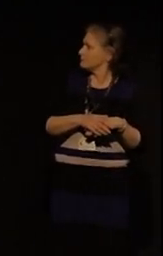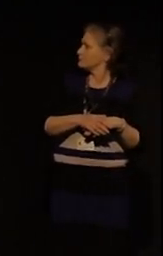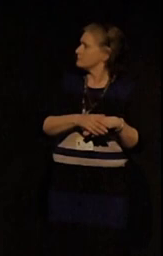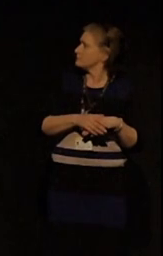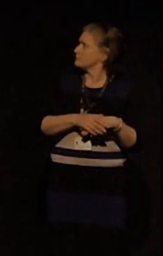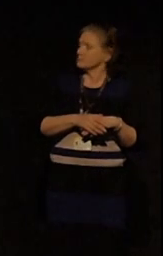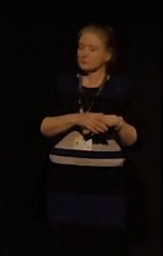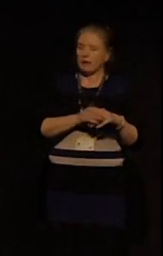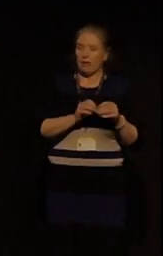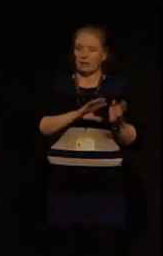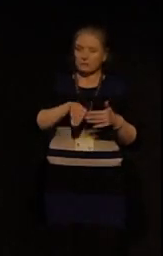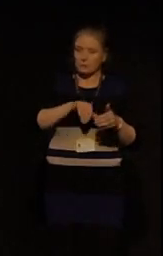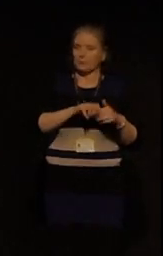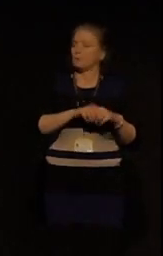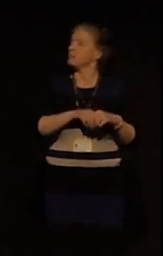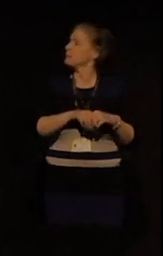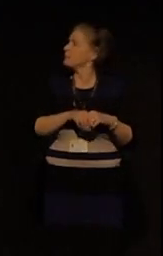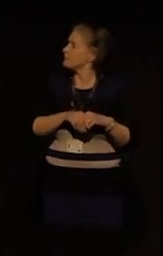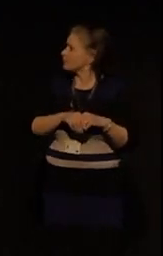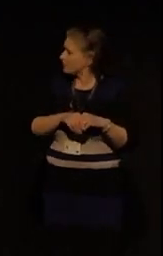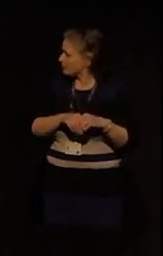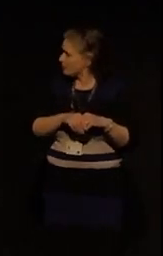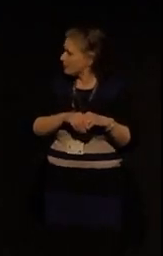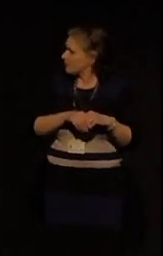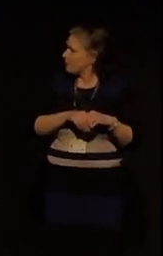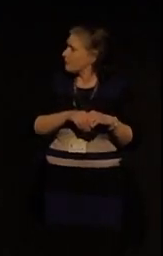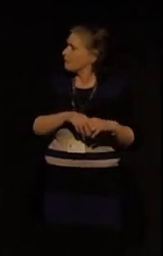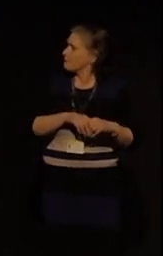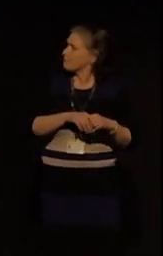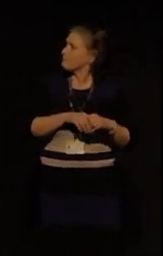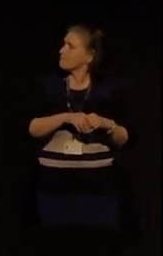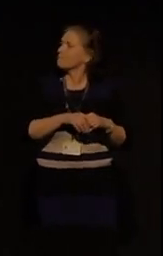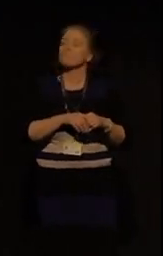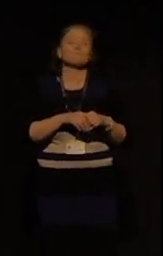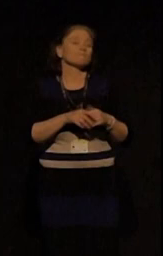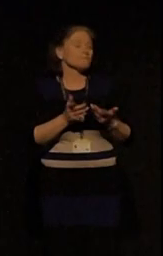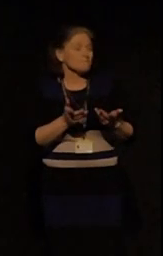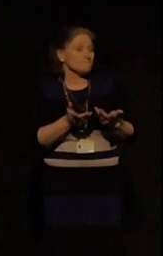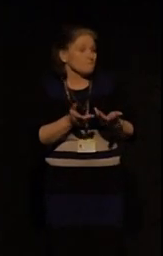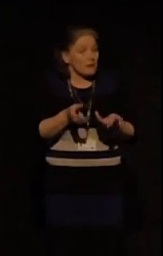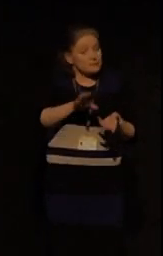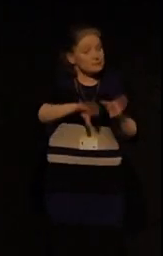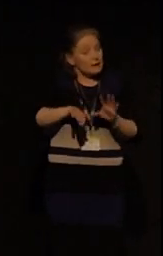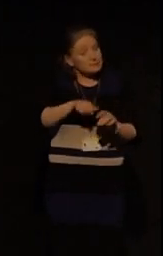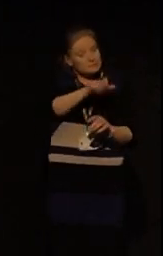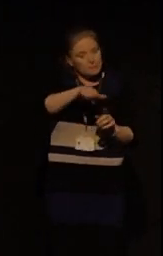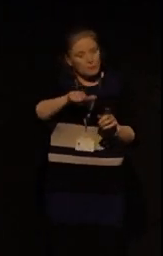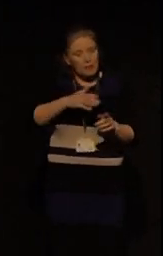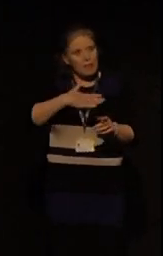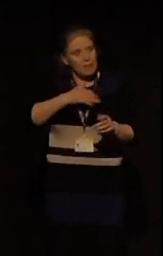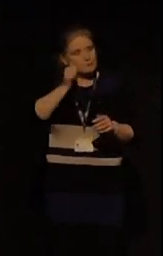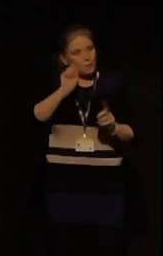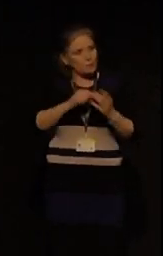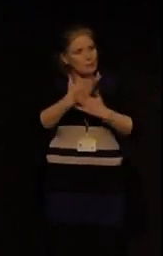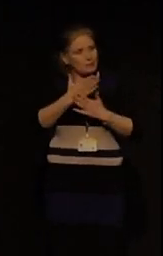I'm going to skip over this slide. So, as a scientist, what you'd like to know is what the heck is going on in the